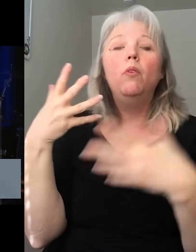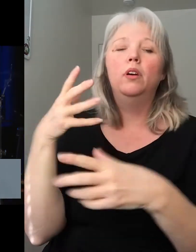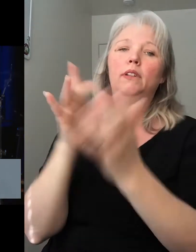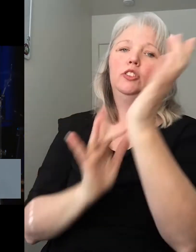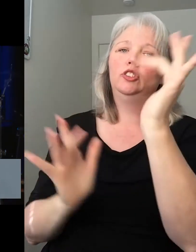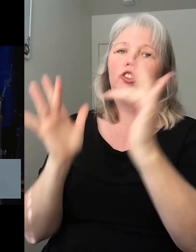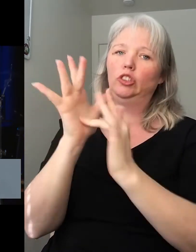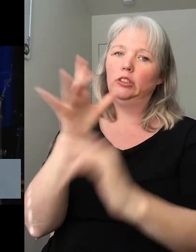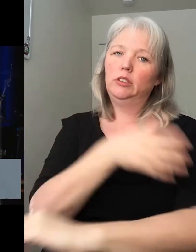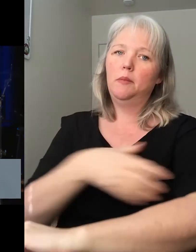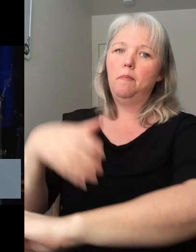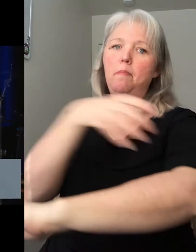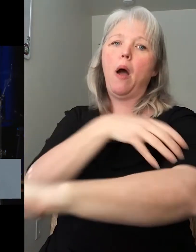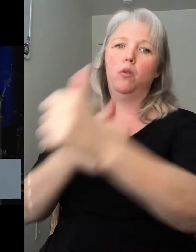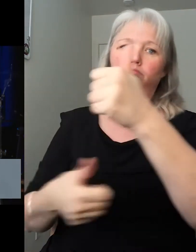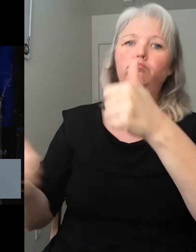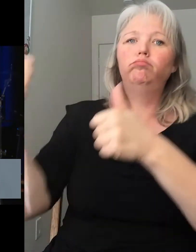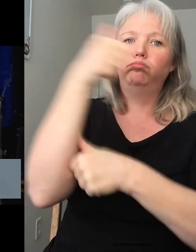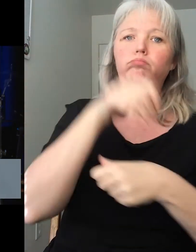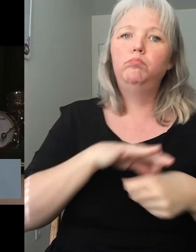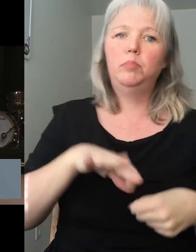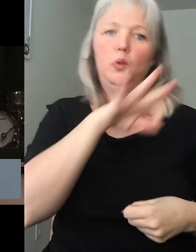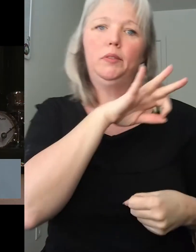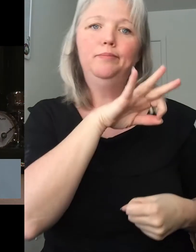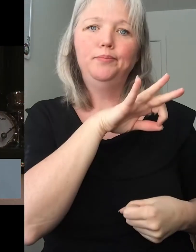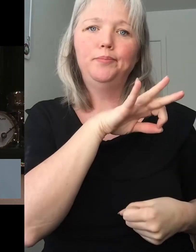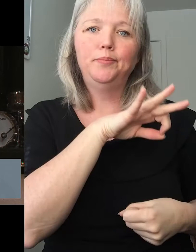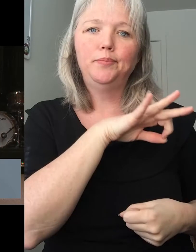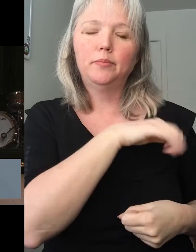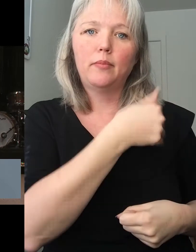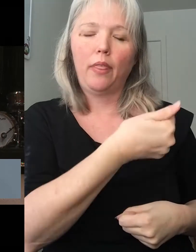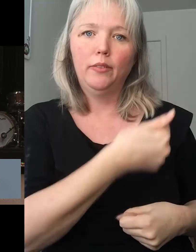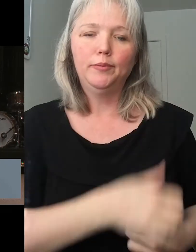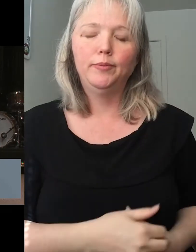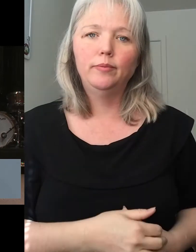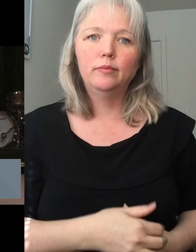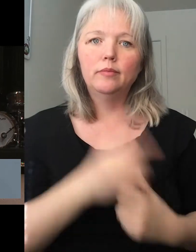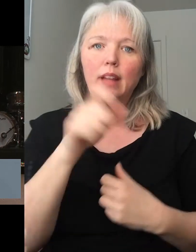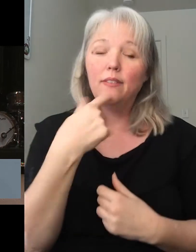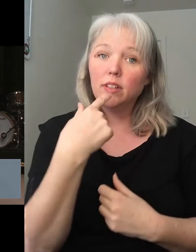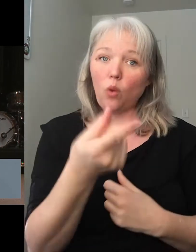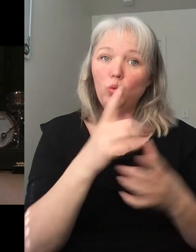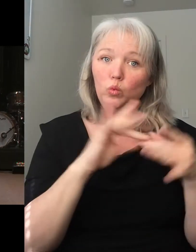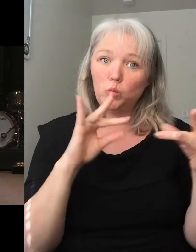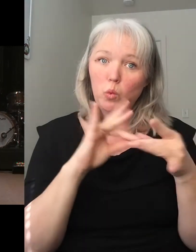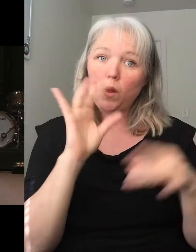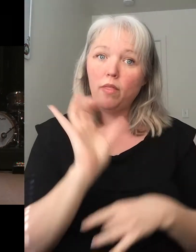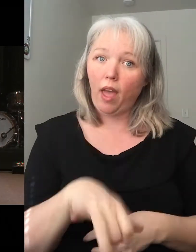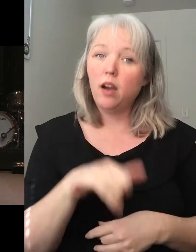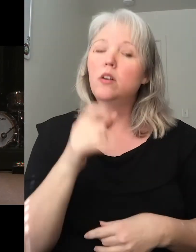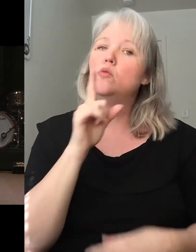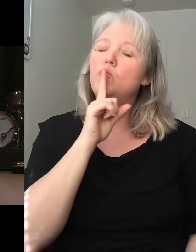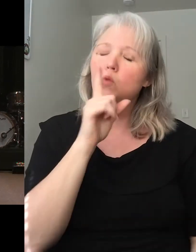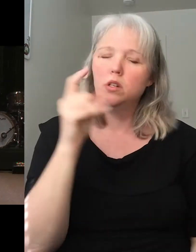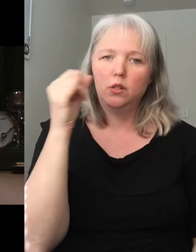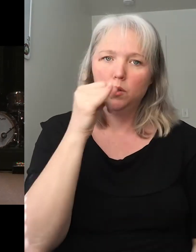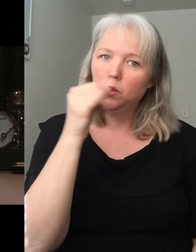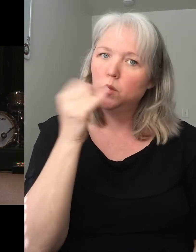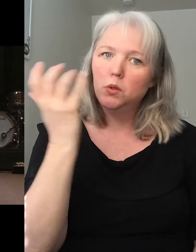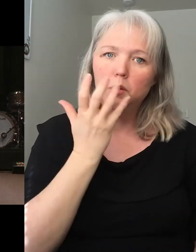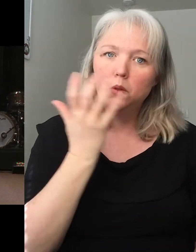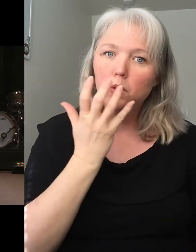Jesus over spiritual forces. Now, I got to tell you, this story is an incredible